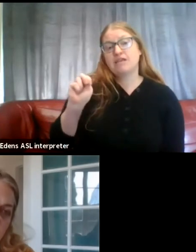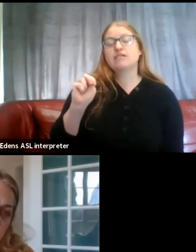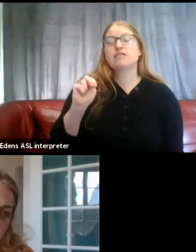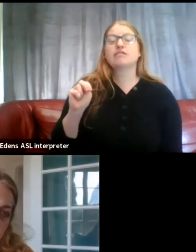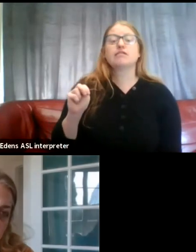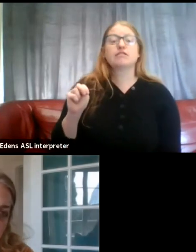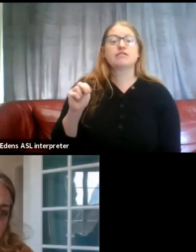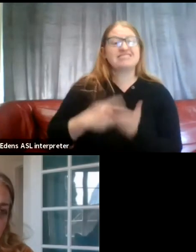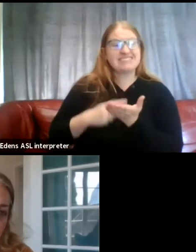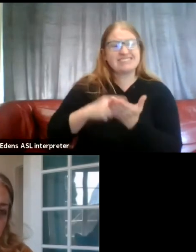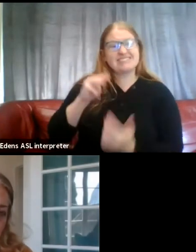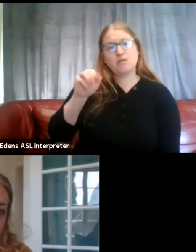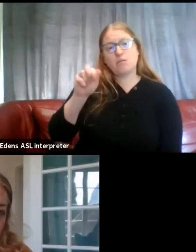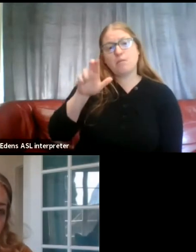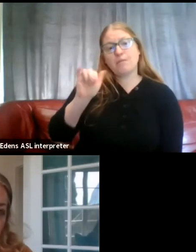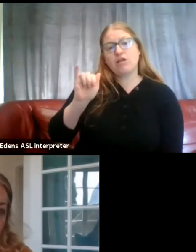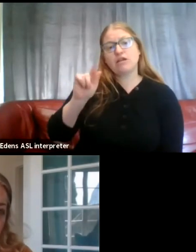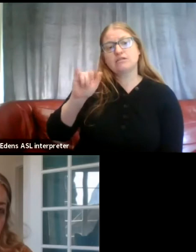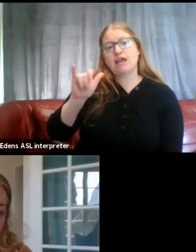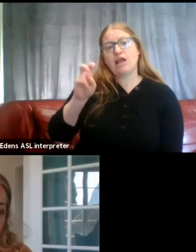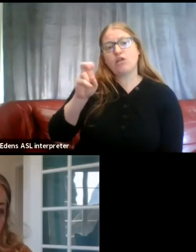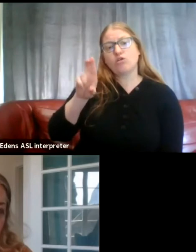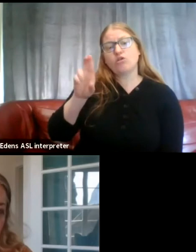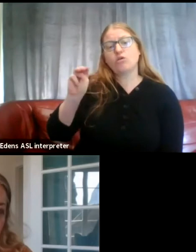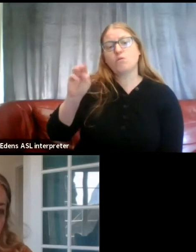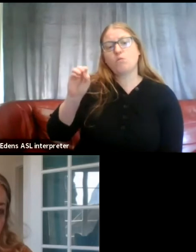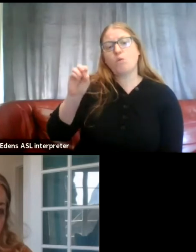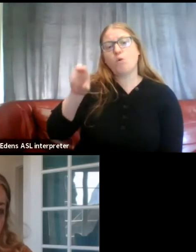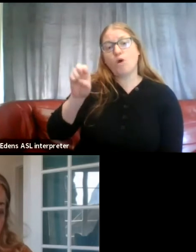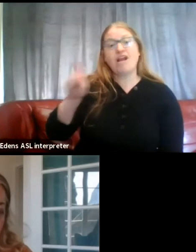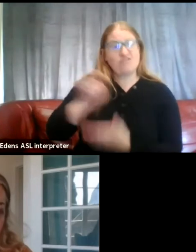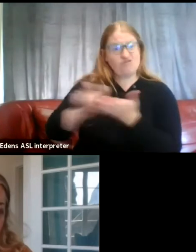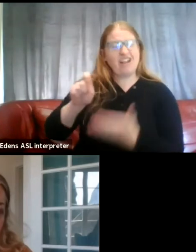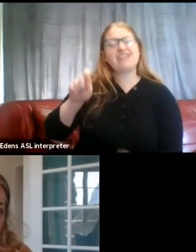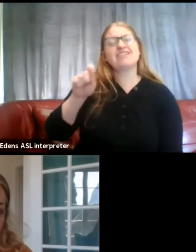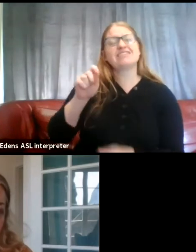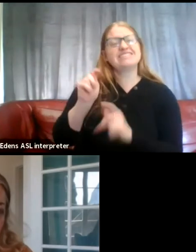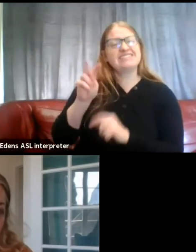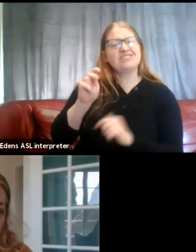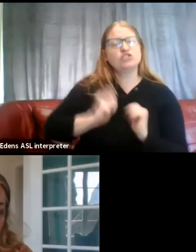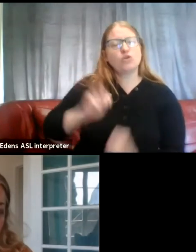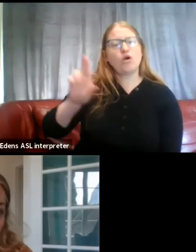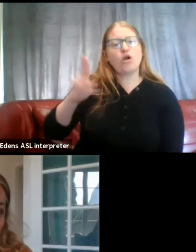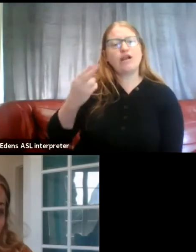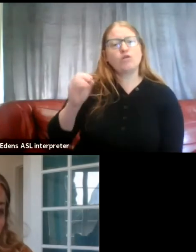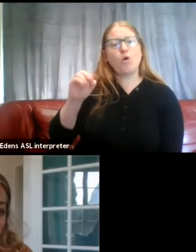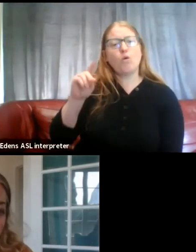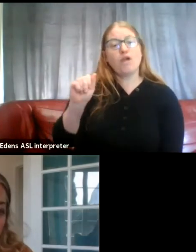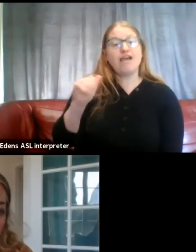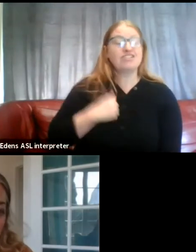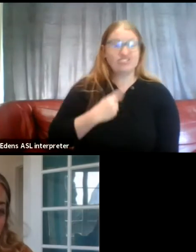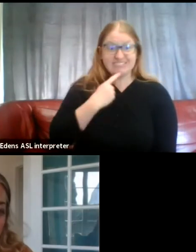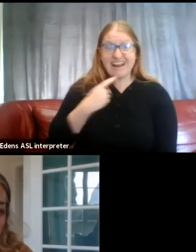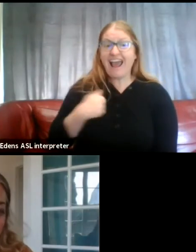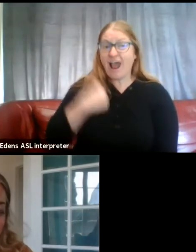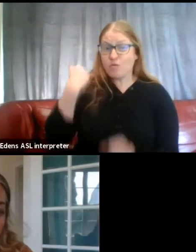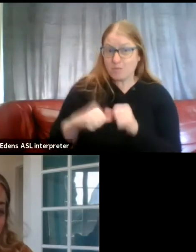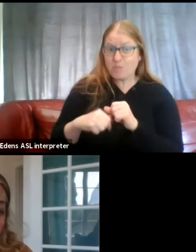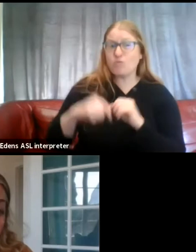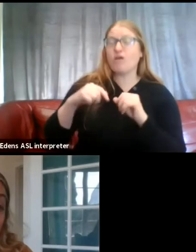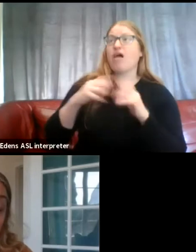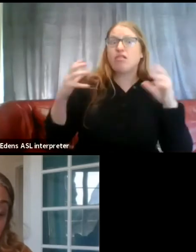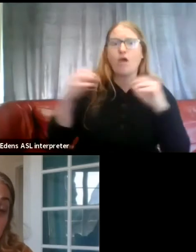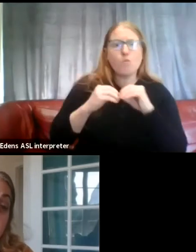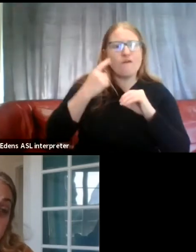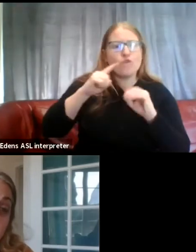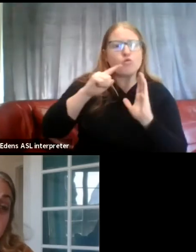talk about Mary Tyler Moore show and helping out creating Rhoda, one of the interesting things is she was like, I remember a lot more about writing for Lou. And she